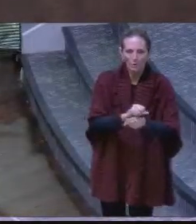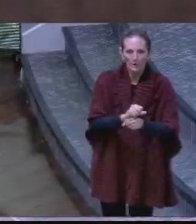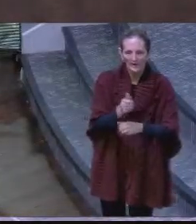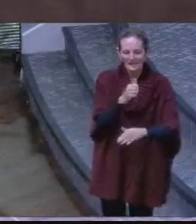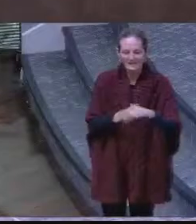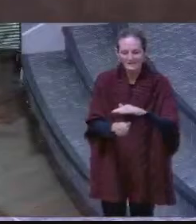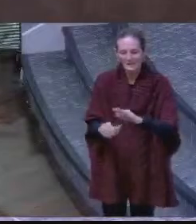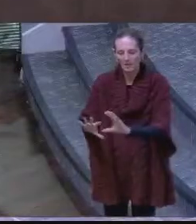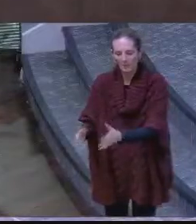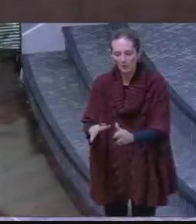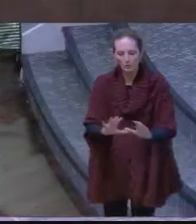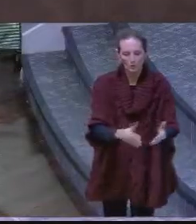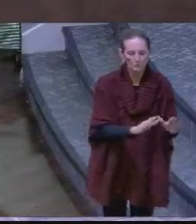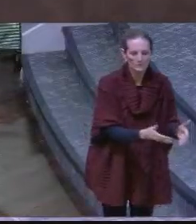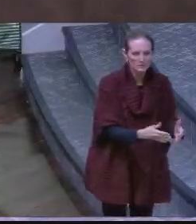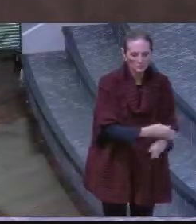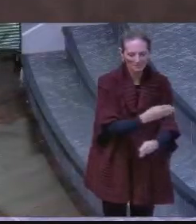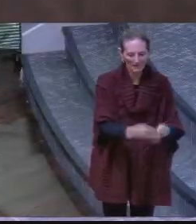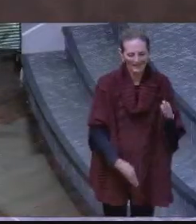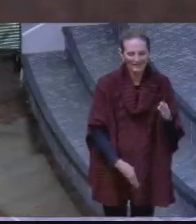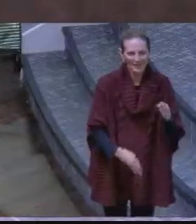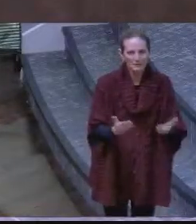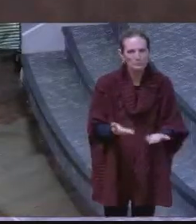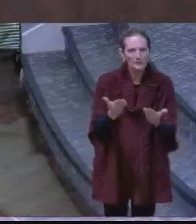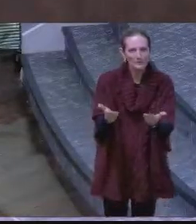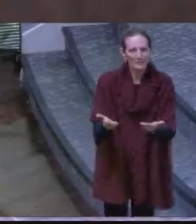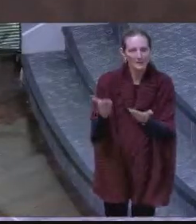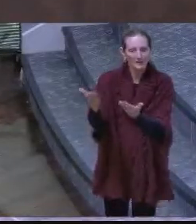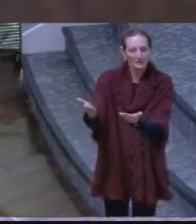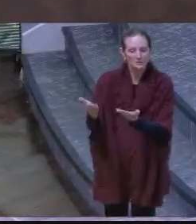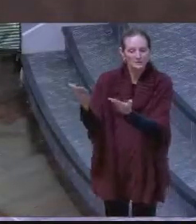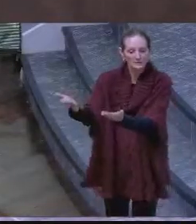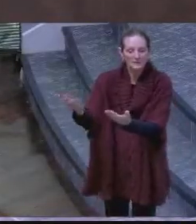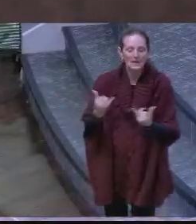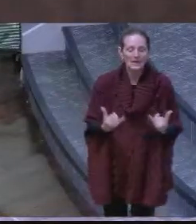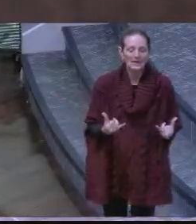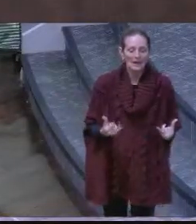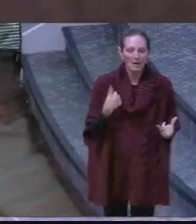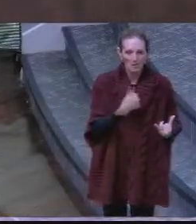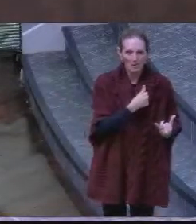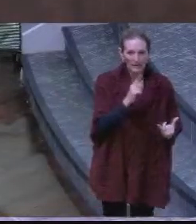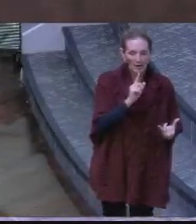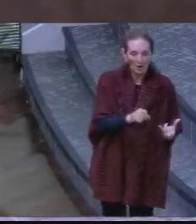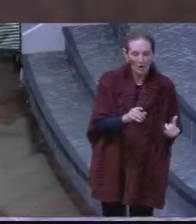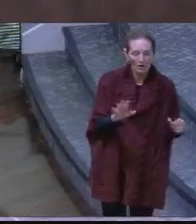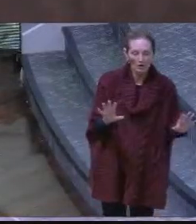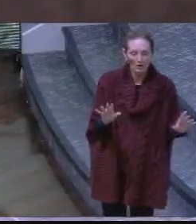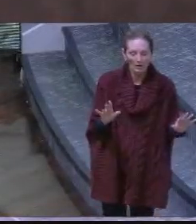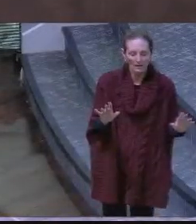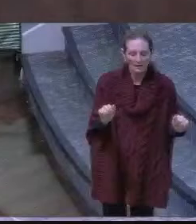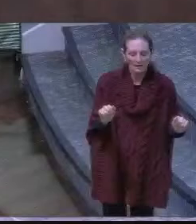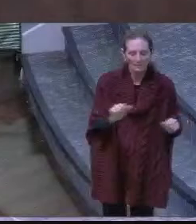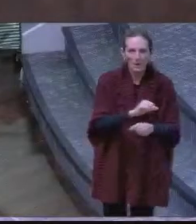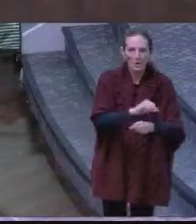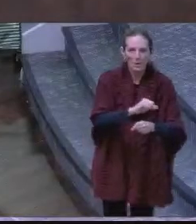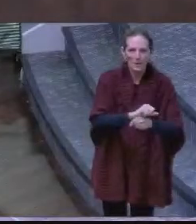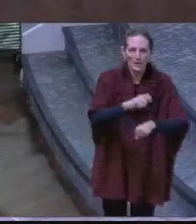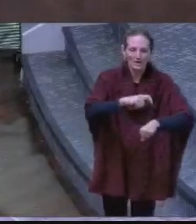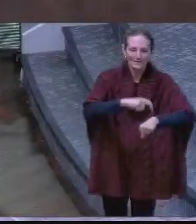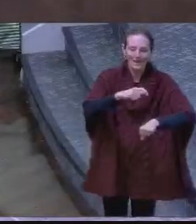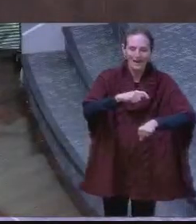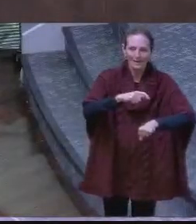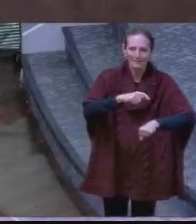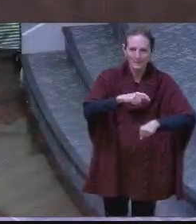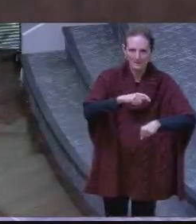finalize our recommendations, and we are working on a timeline where we